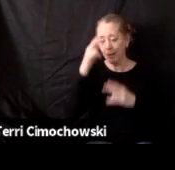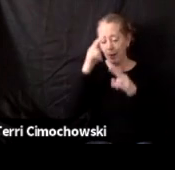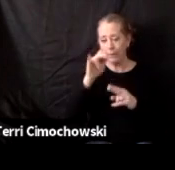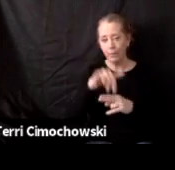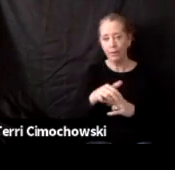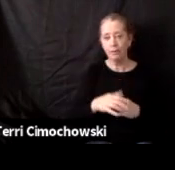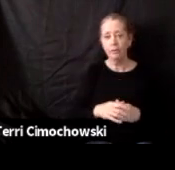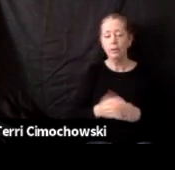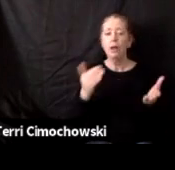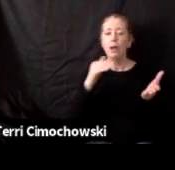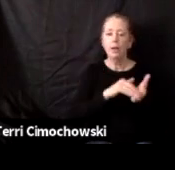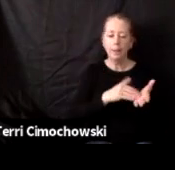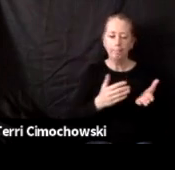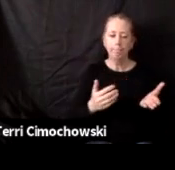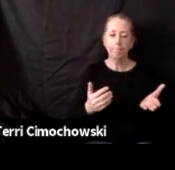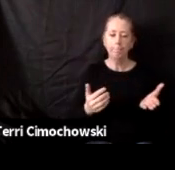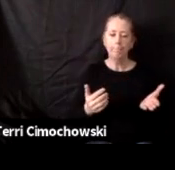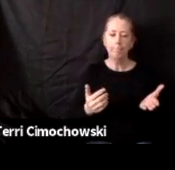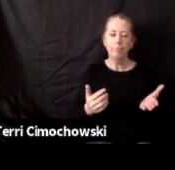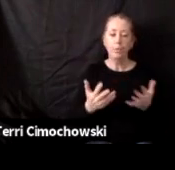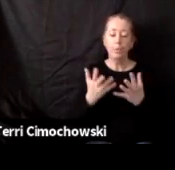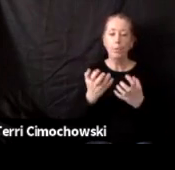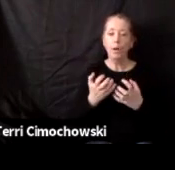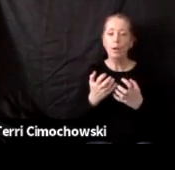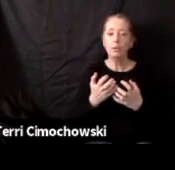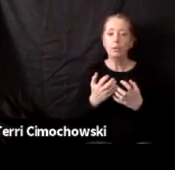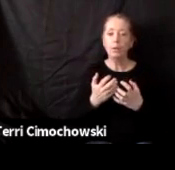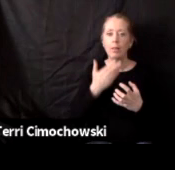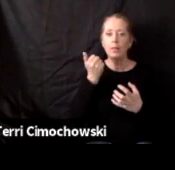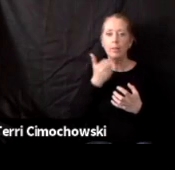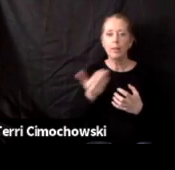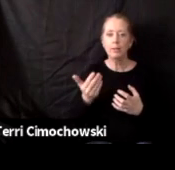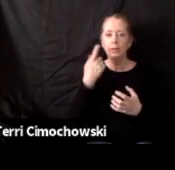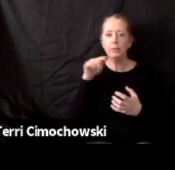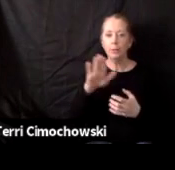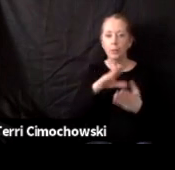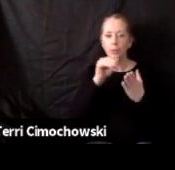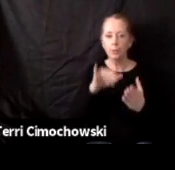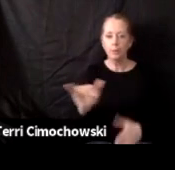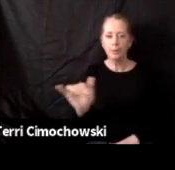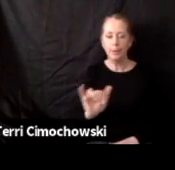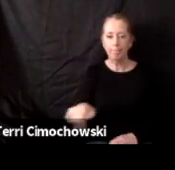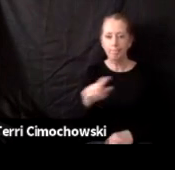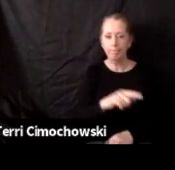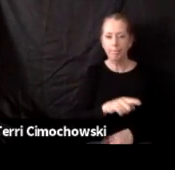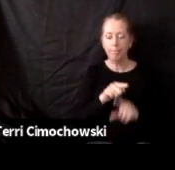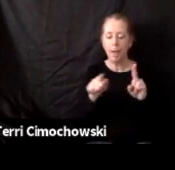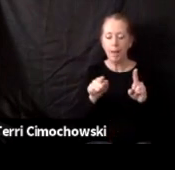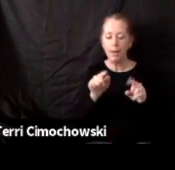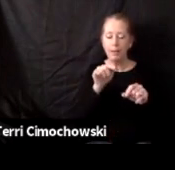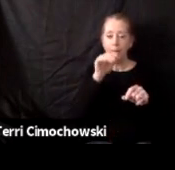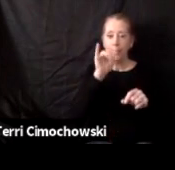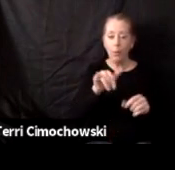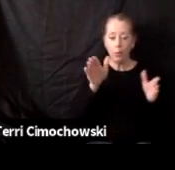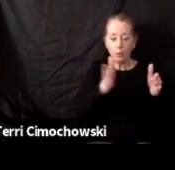So again, we want what's best for your child just like you do, but we have to work within those